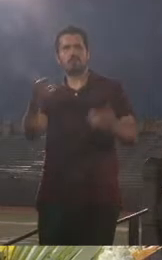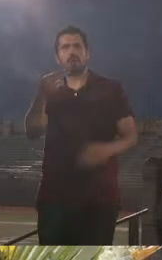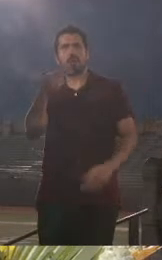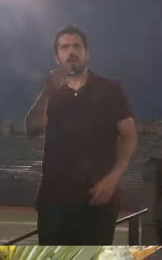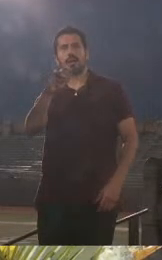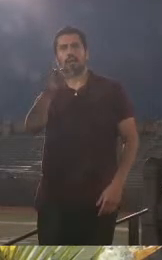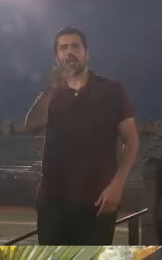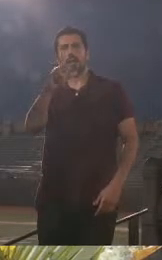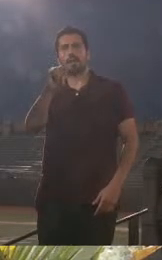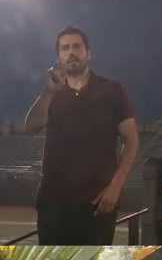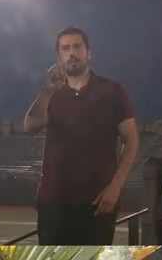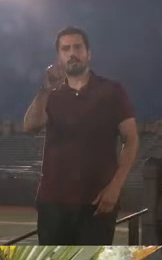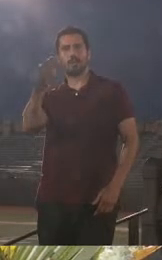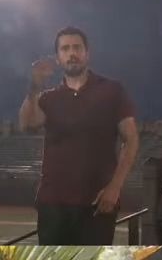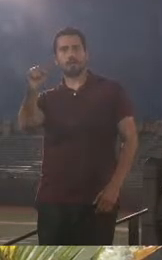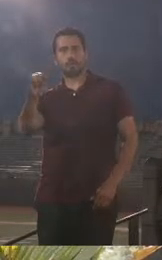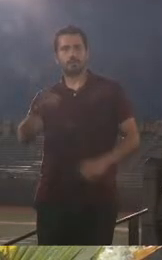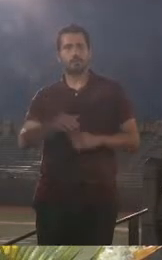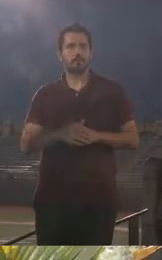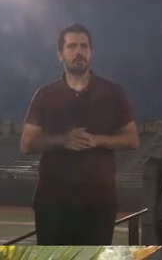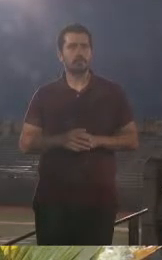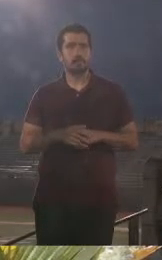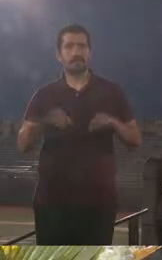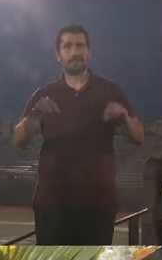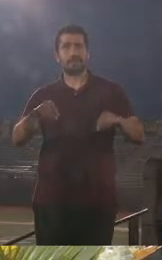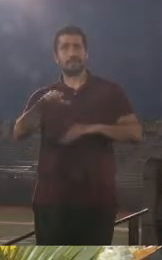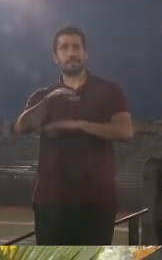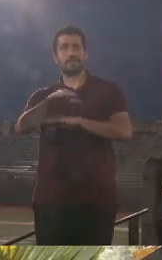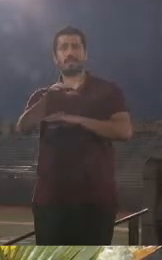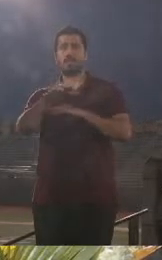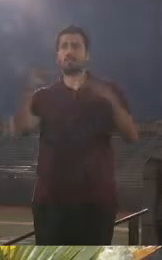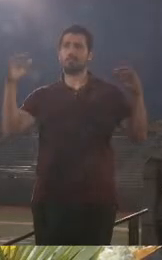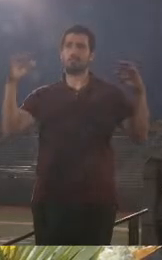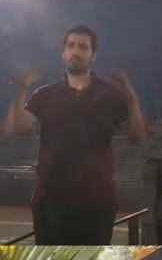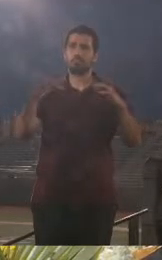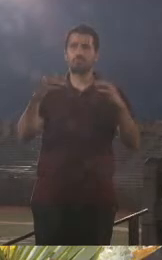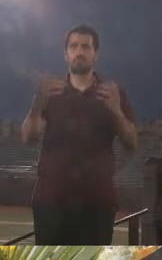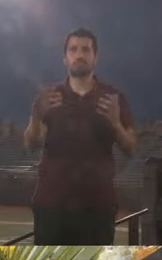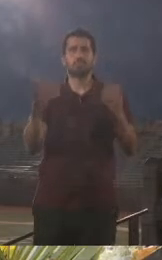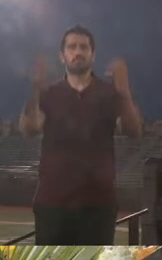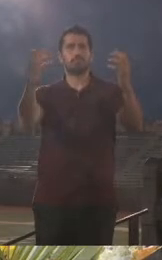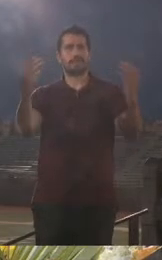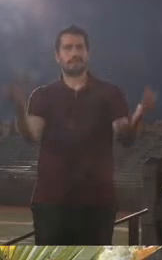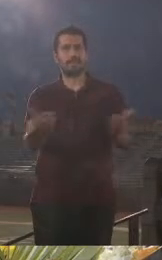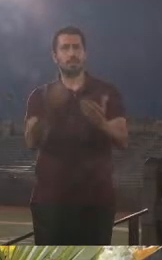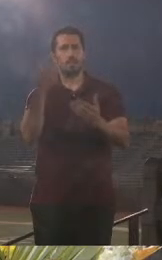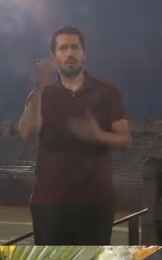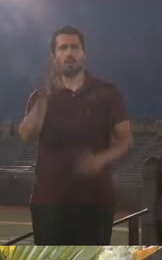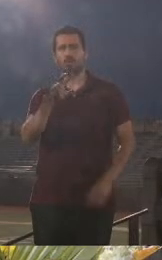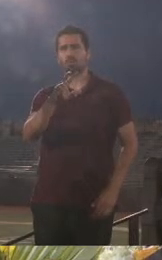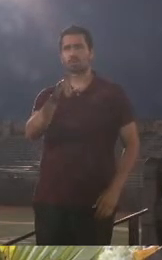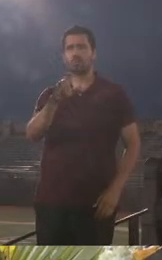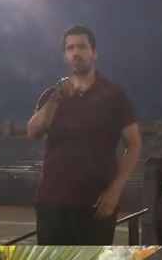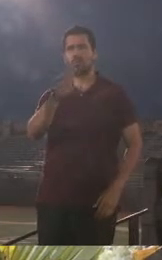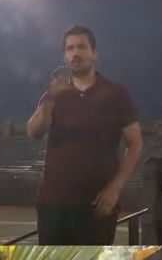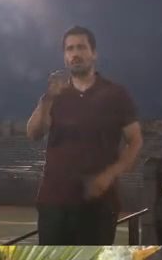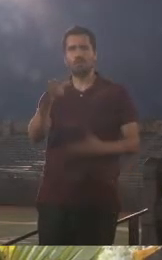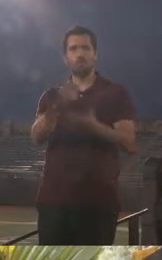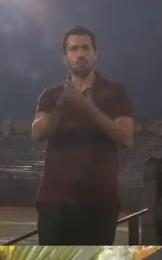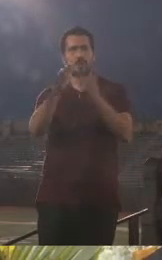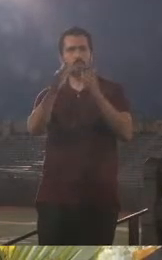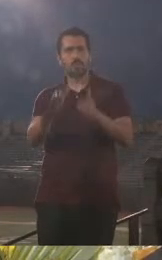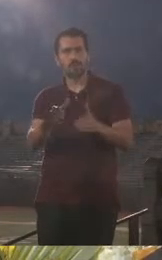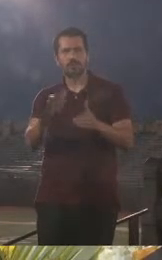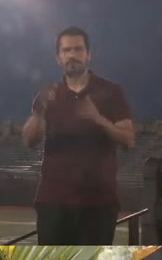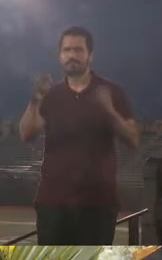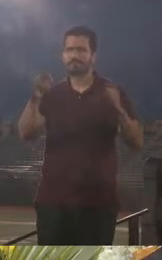School. This evening, we gather to honor 324 graduates. We are here to